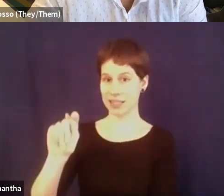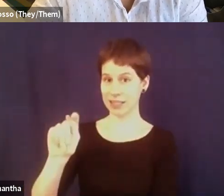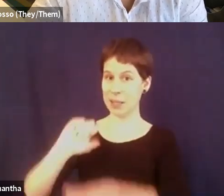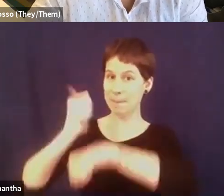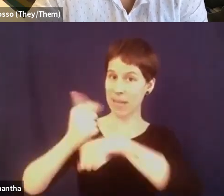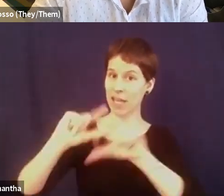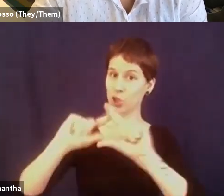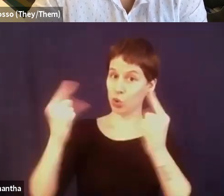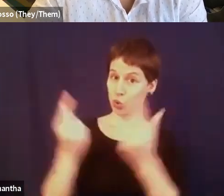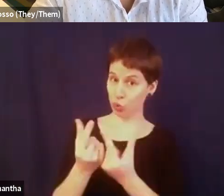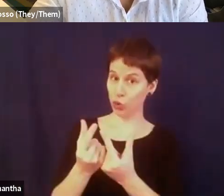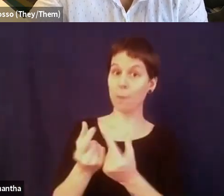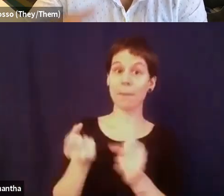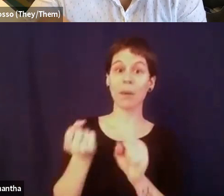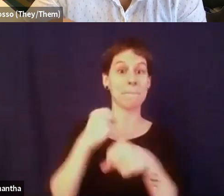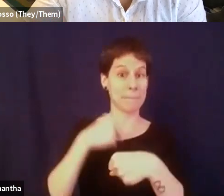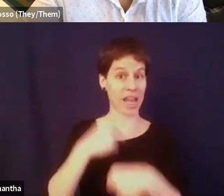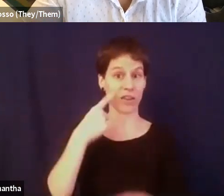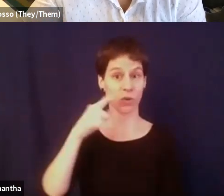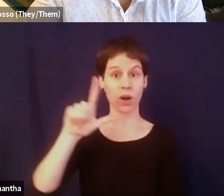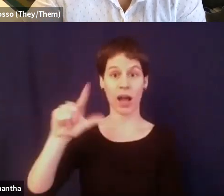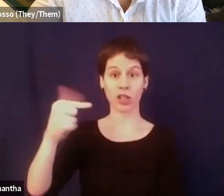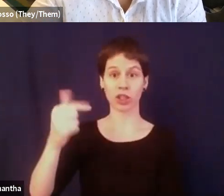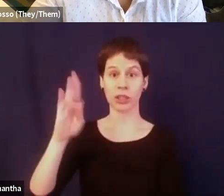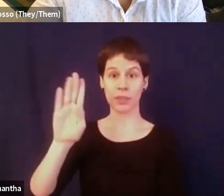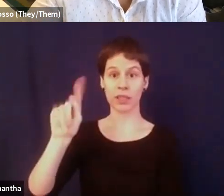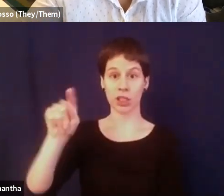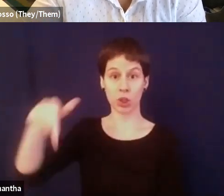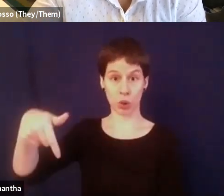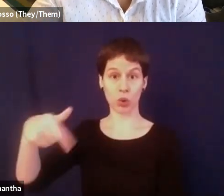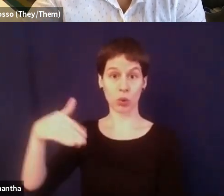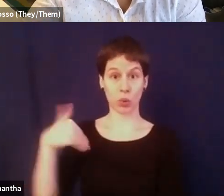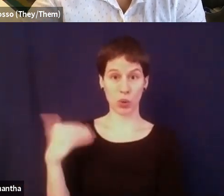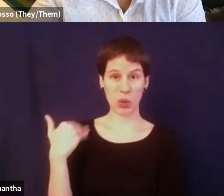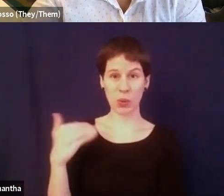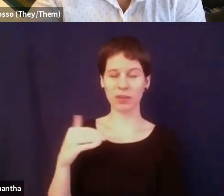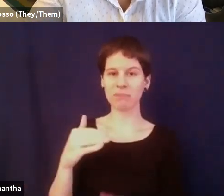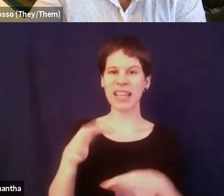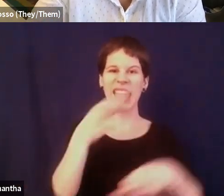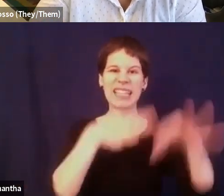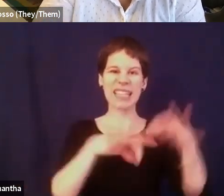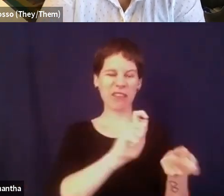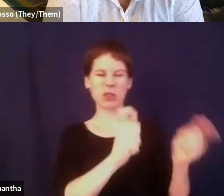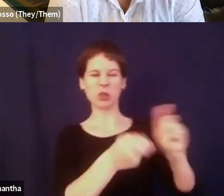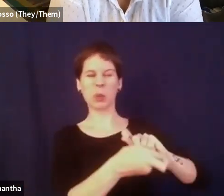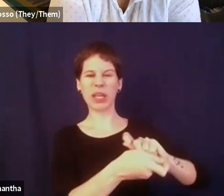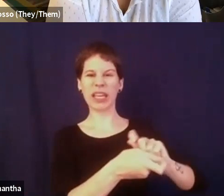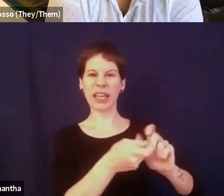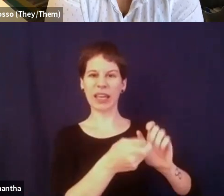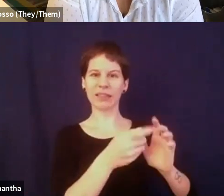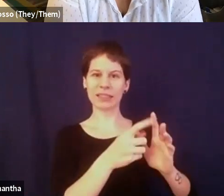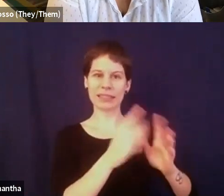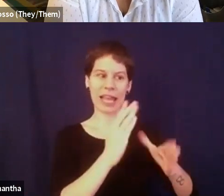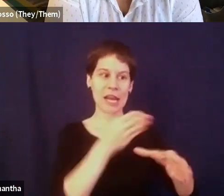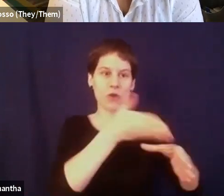for LGBTQ youth, right? So instead of tweaking an intervention to fit queer and trans youth, this is one that was built for them.